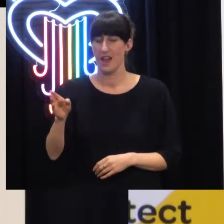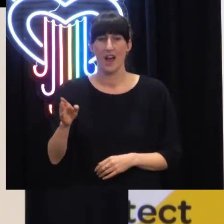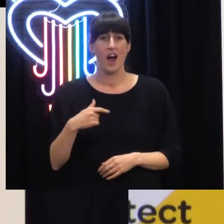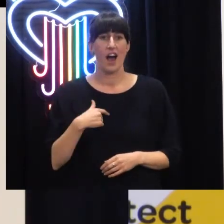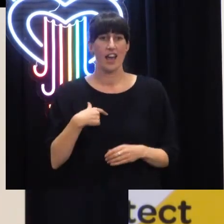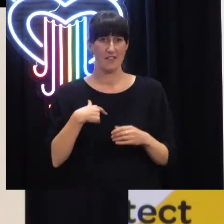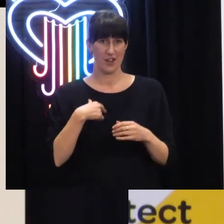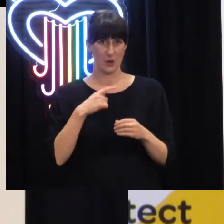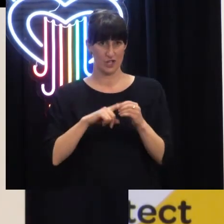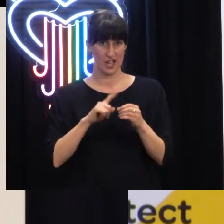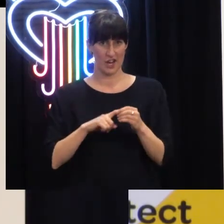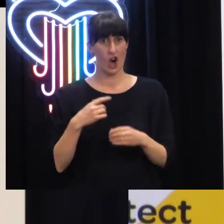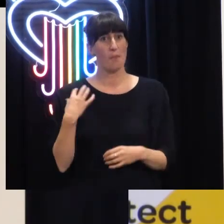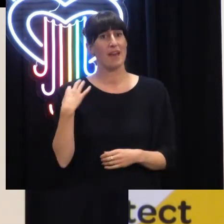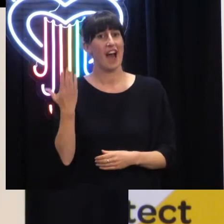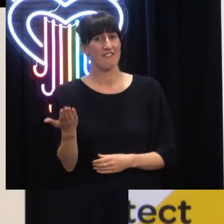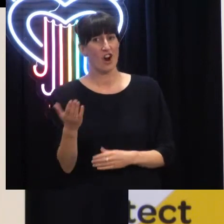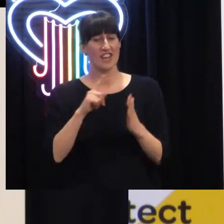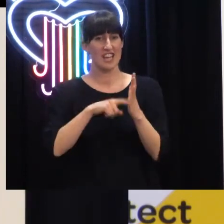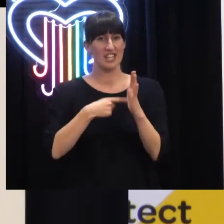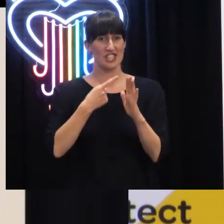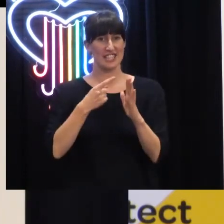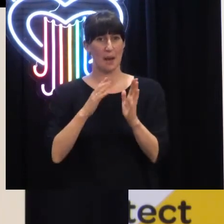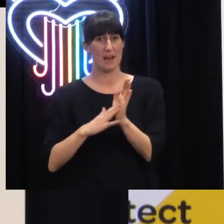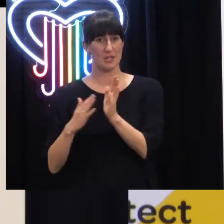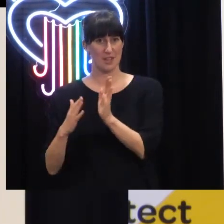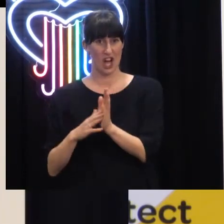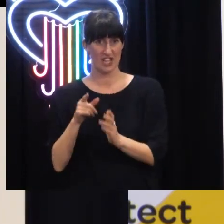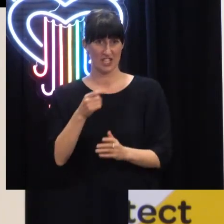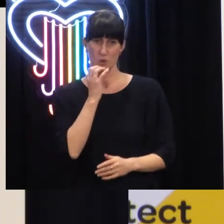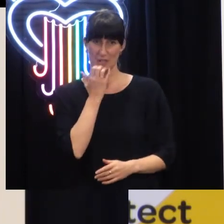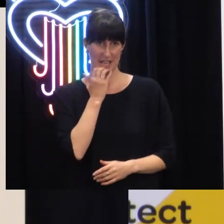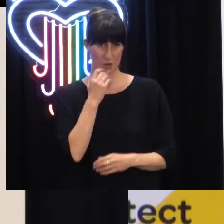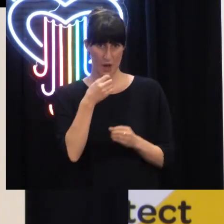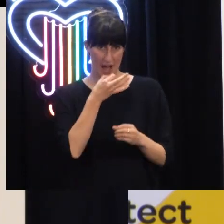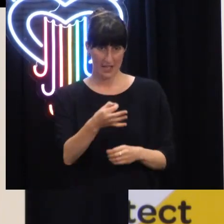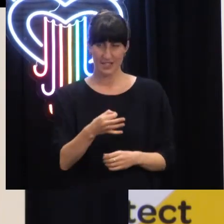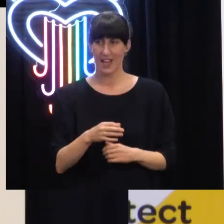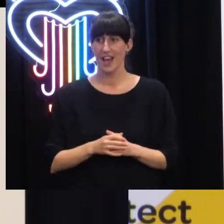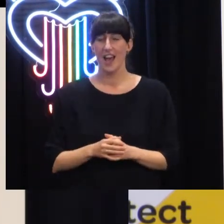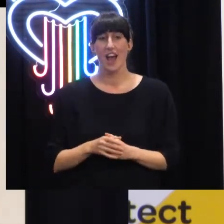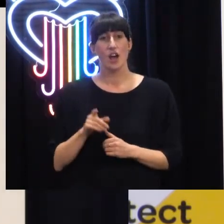to ask it. Just on the buses, you've come up with shot, bro.